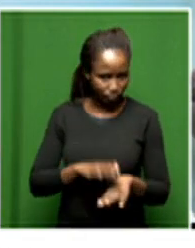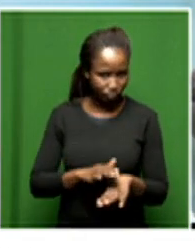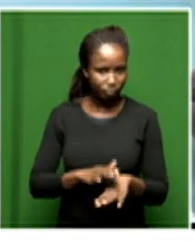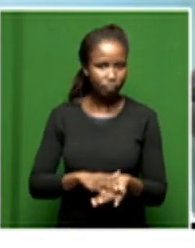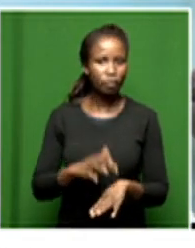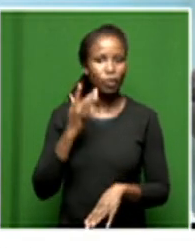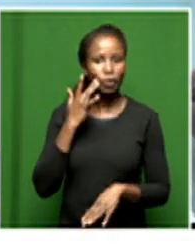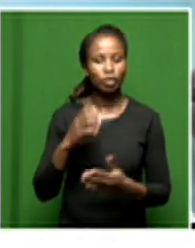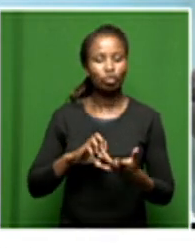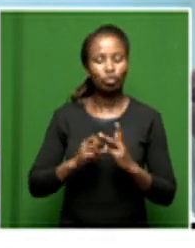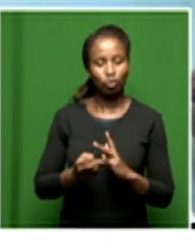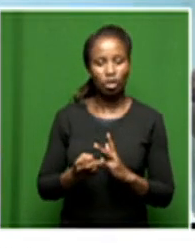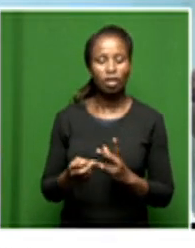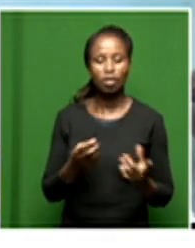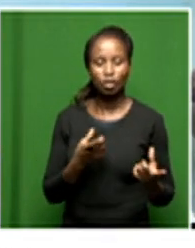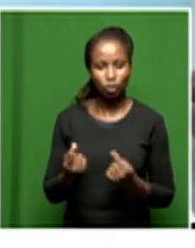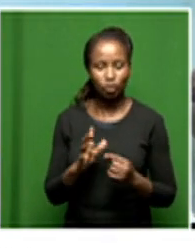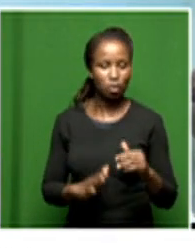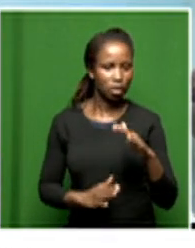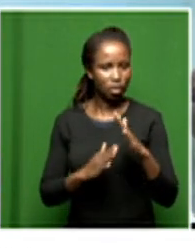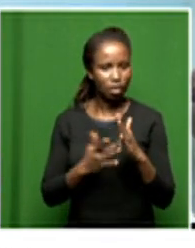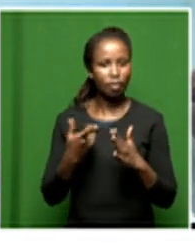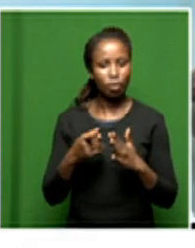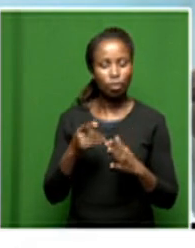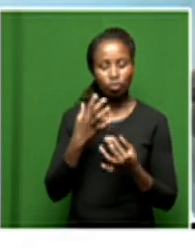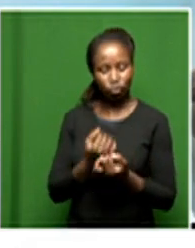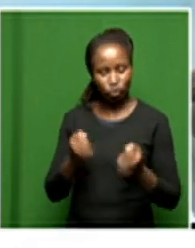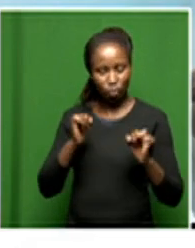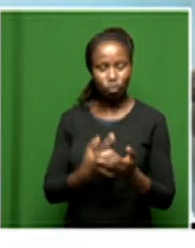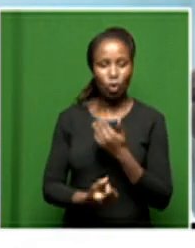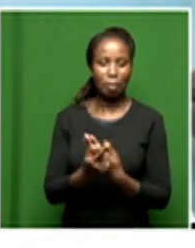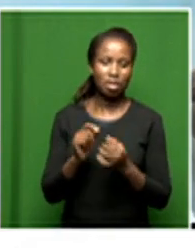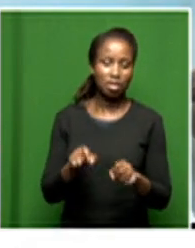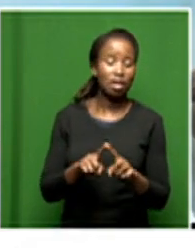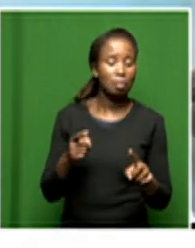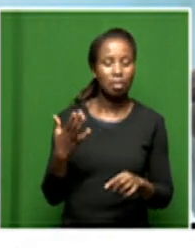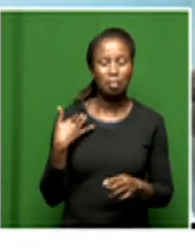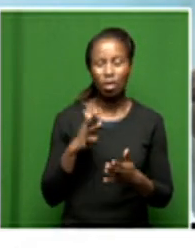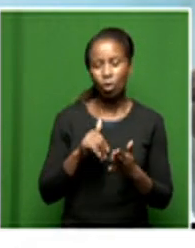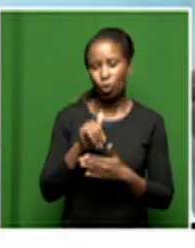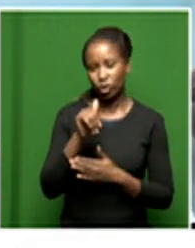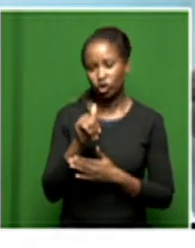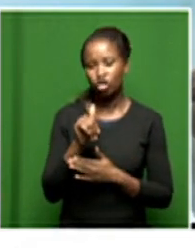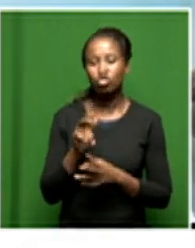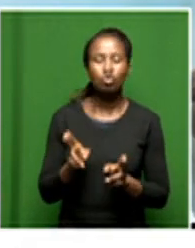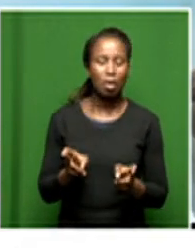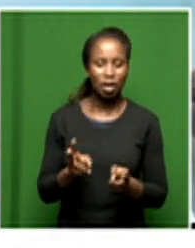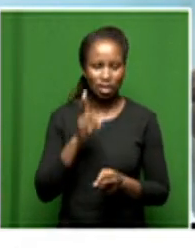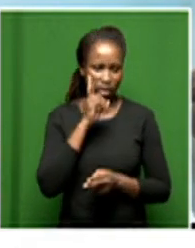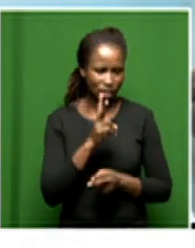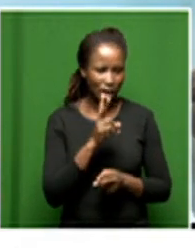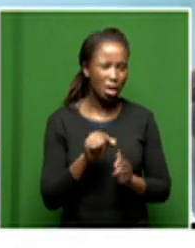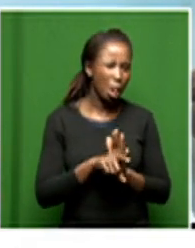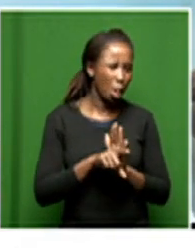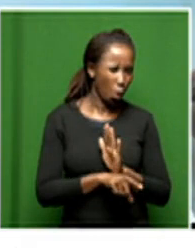that landmark moment of a democratic dispensation. But the by-elections in general, they do see a very low